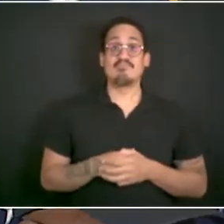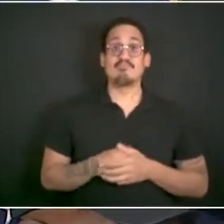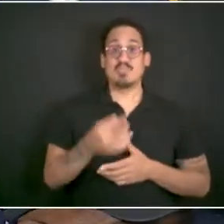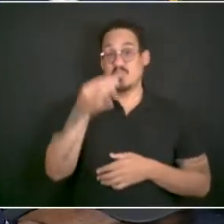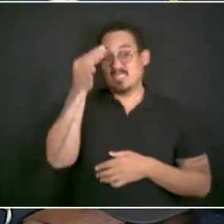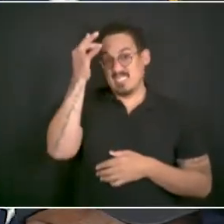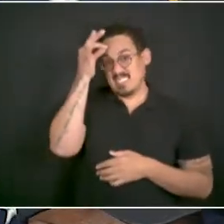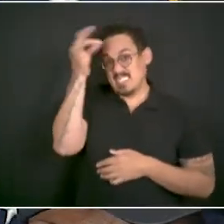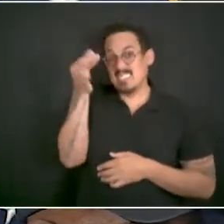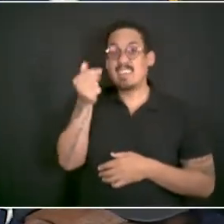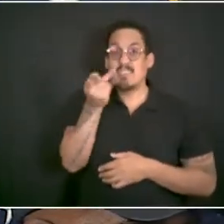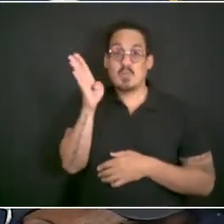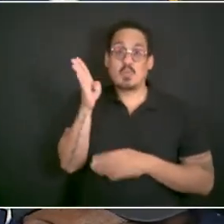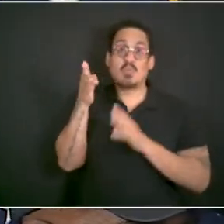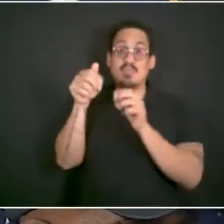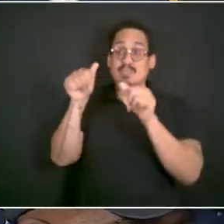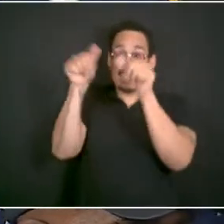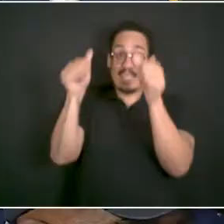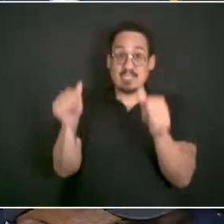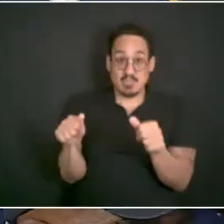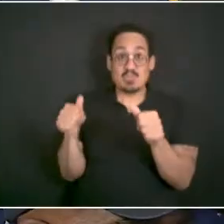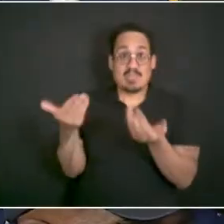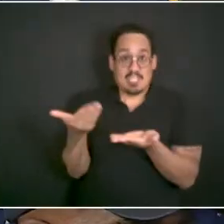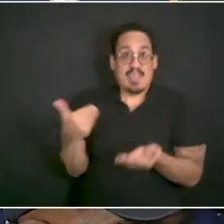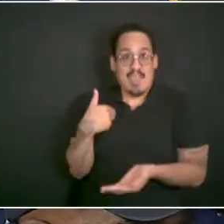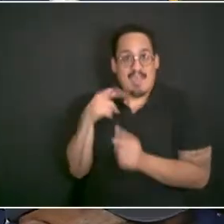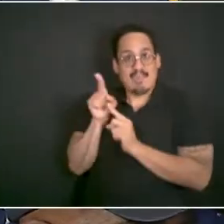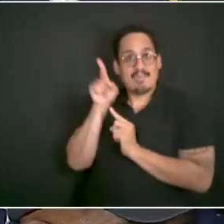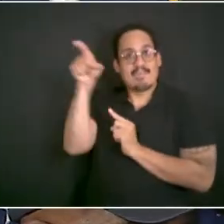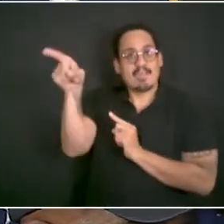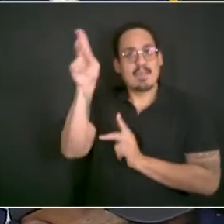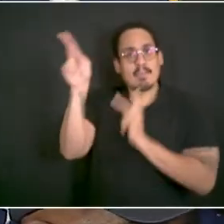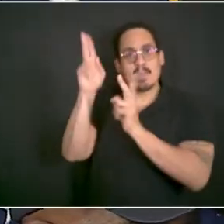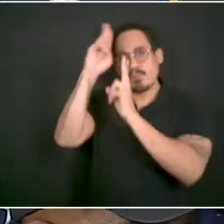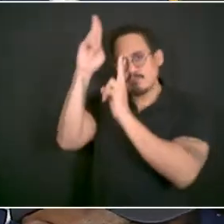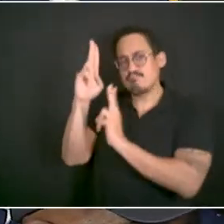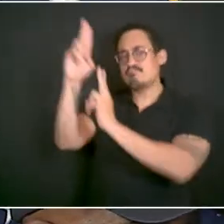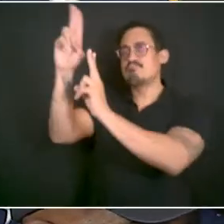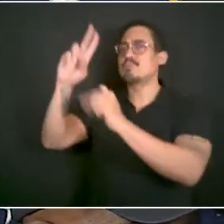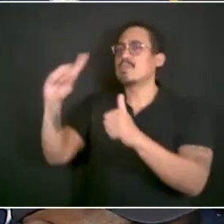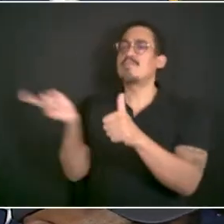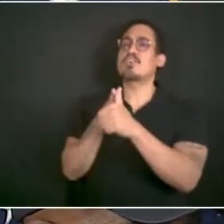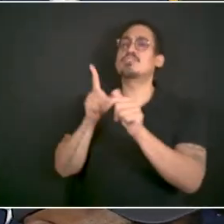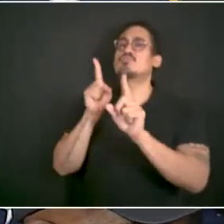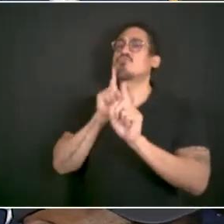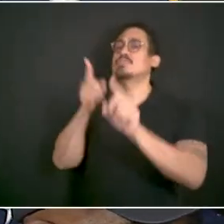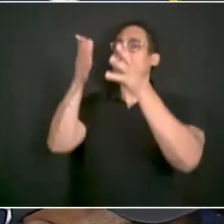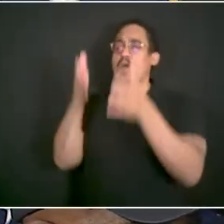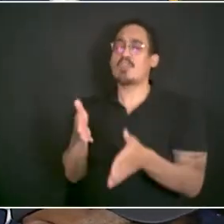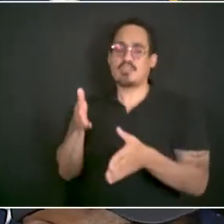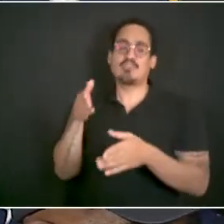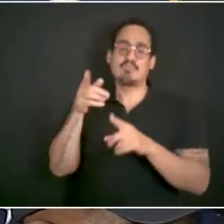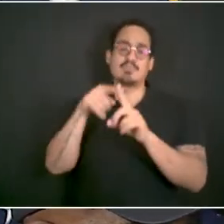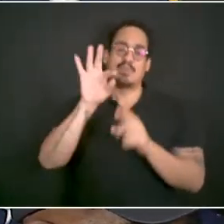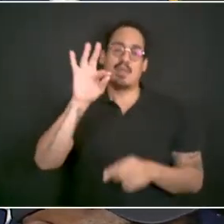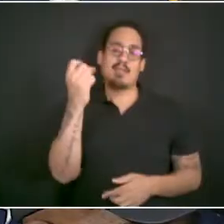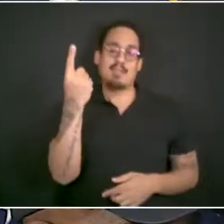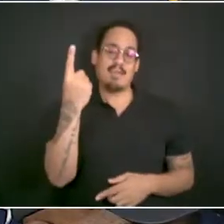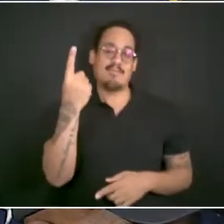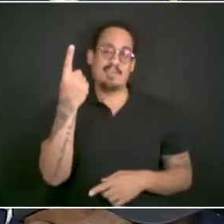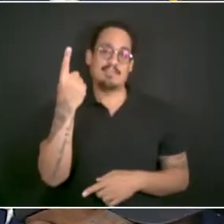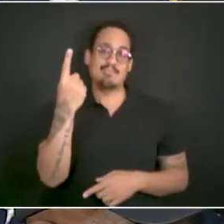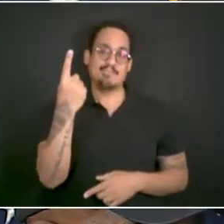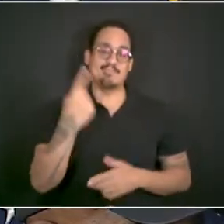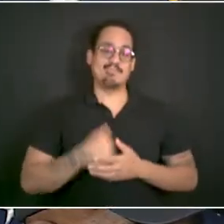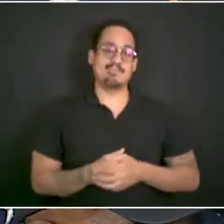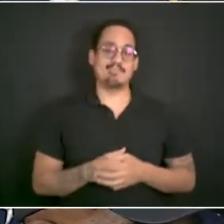to the special forces who first responded to the 9/11 attacks. And as a son of a World